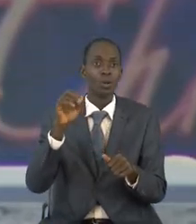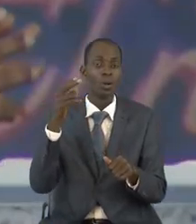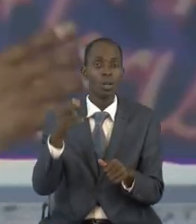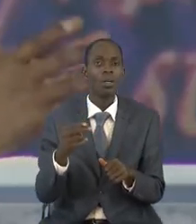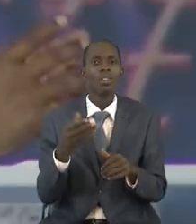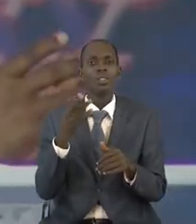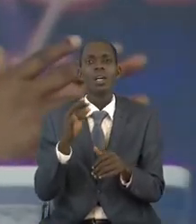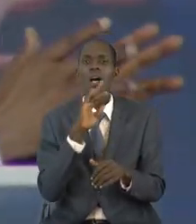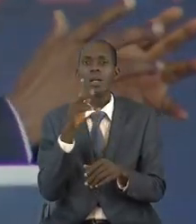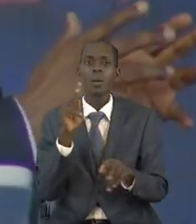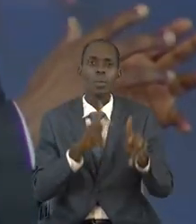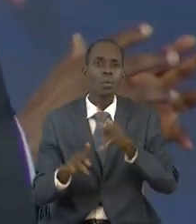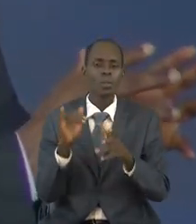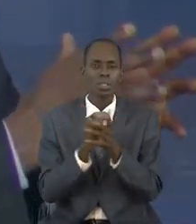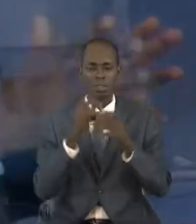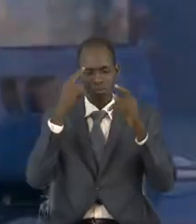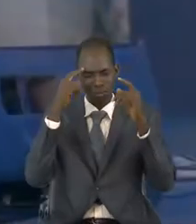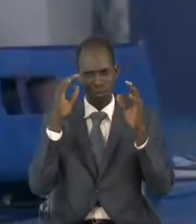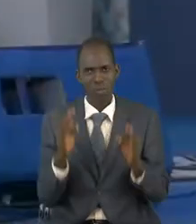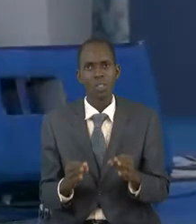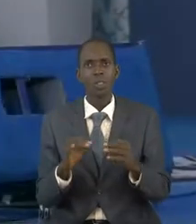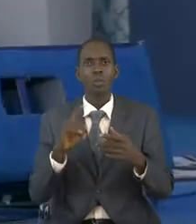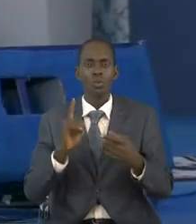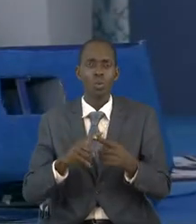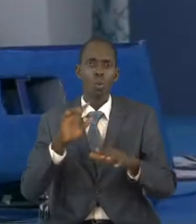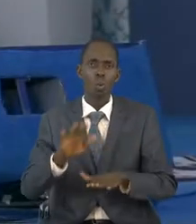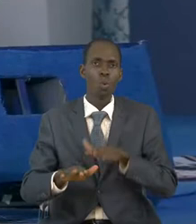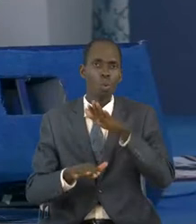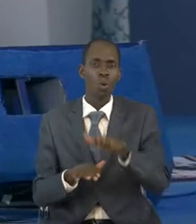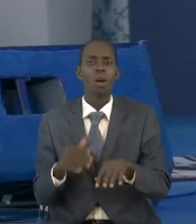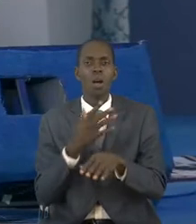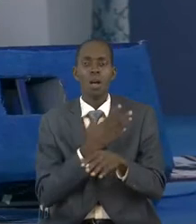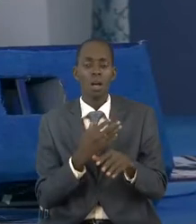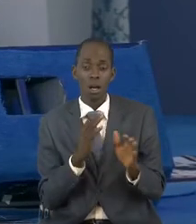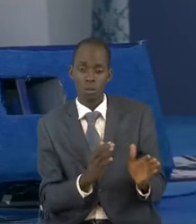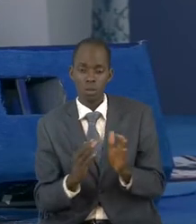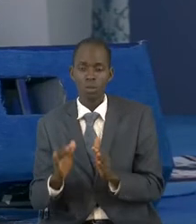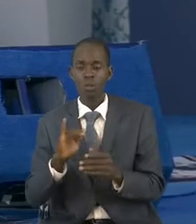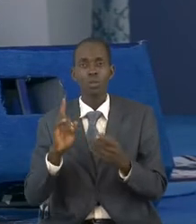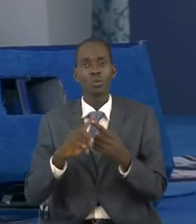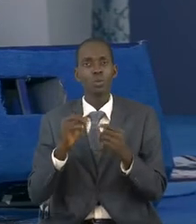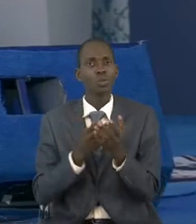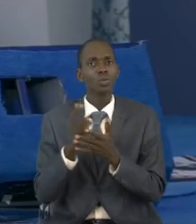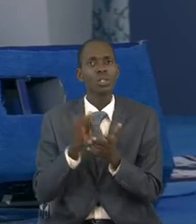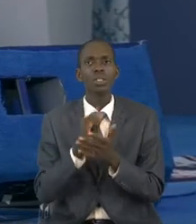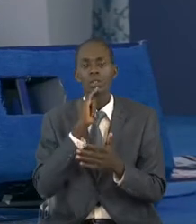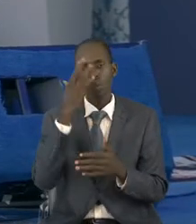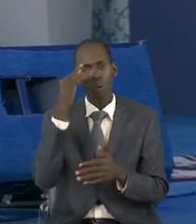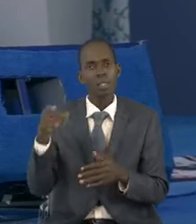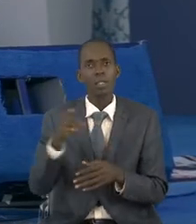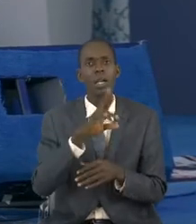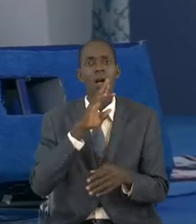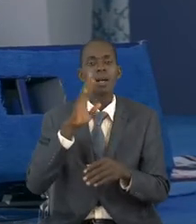that make up their minds that they are going to walk according to the truth, that's why they are dominion. It tells us